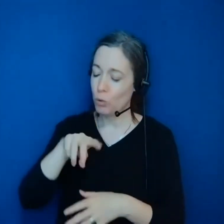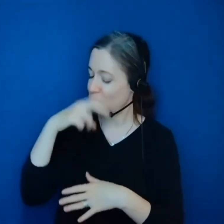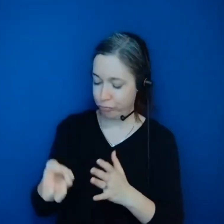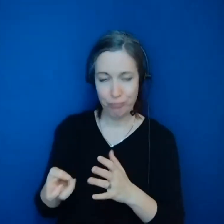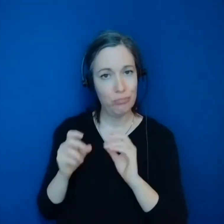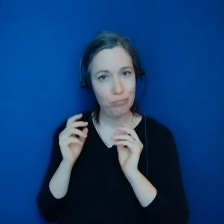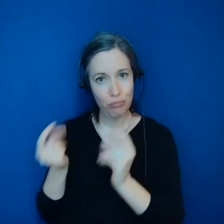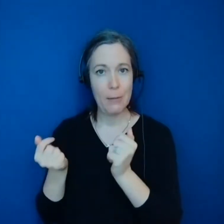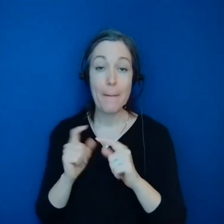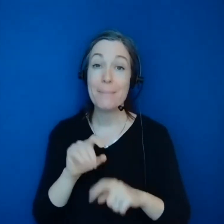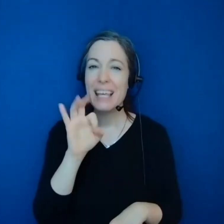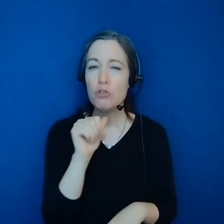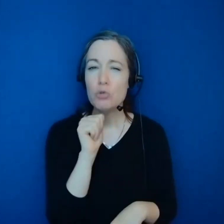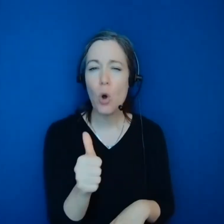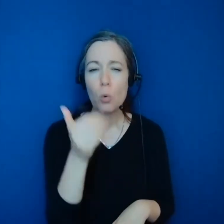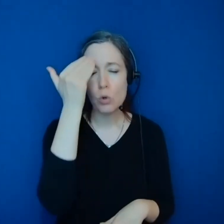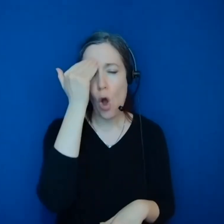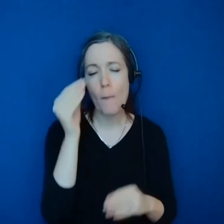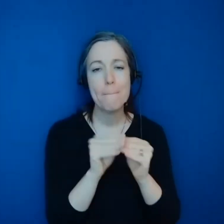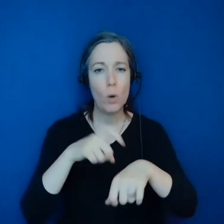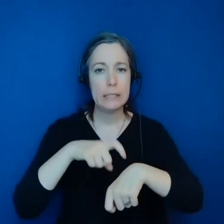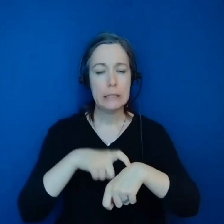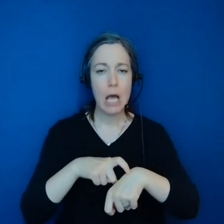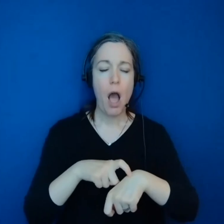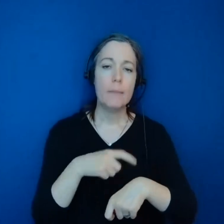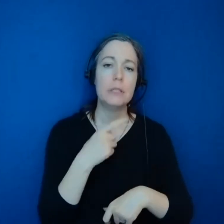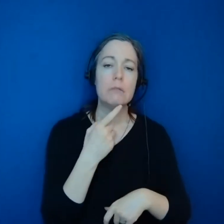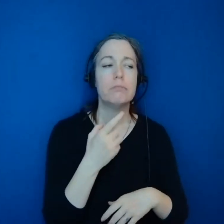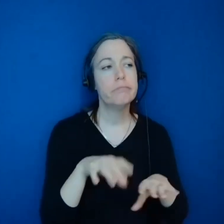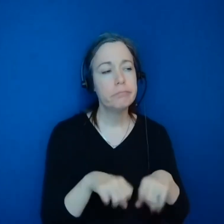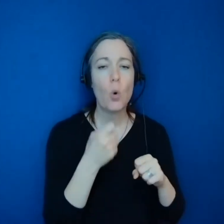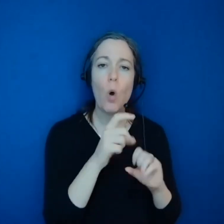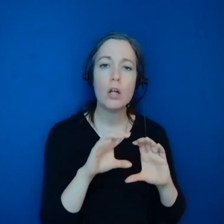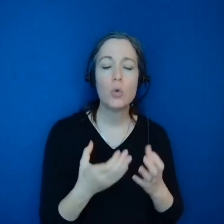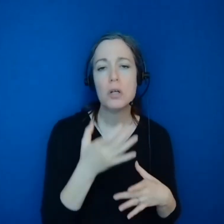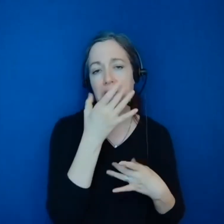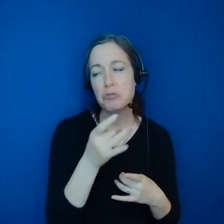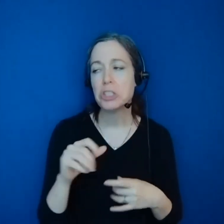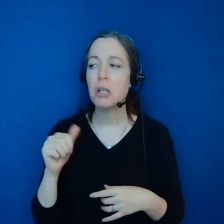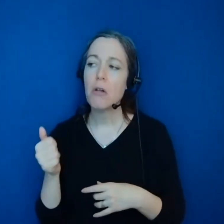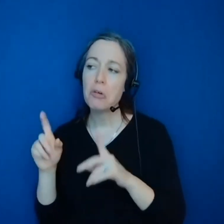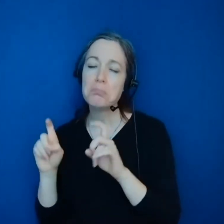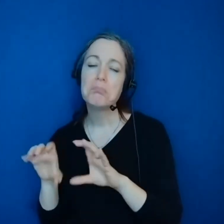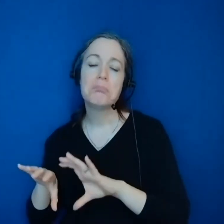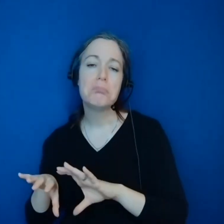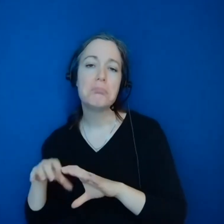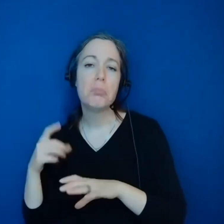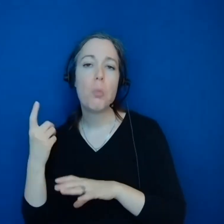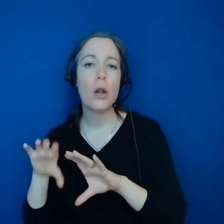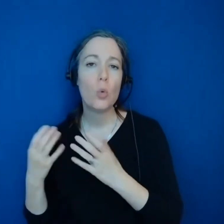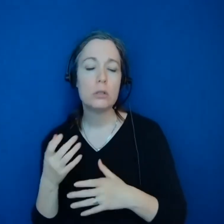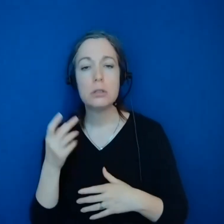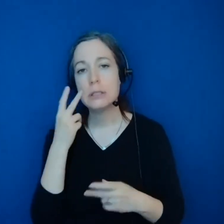you can have more time to like take one course here that you might be interested one course there. And like, then you can really